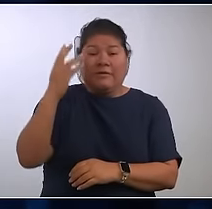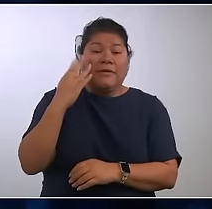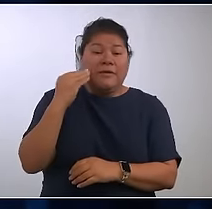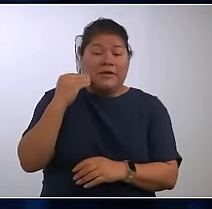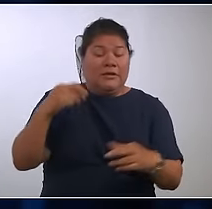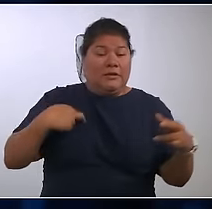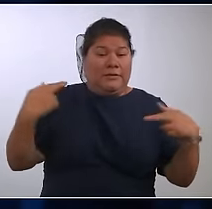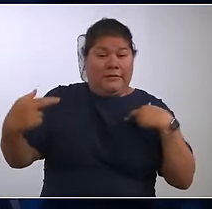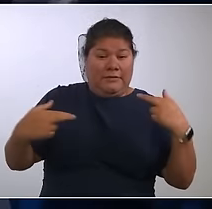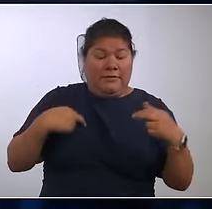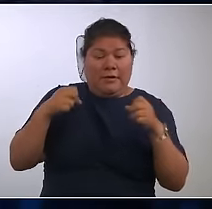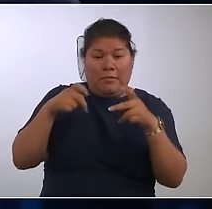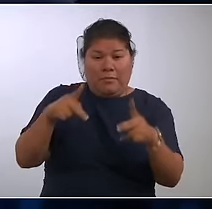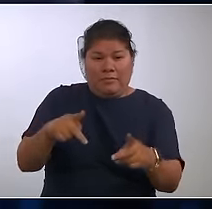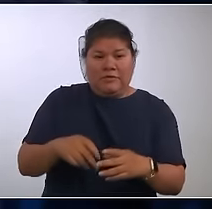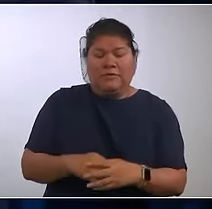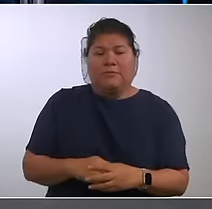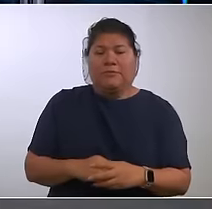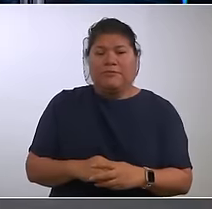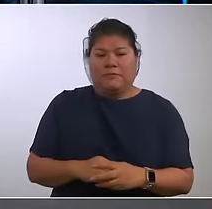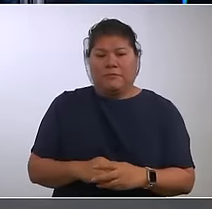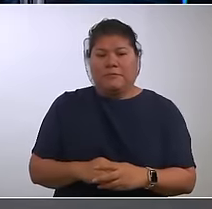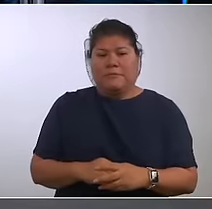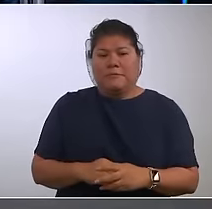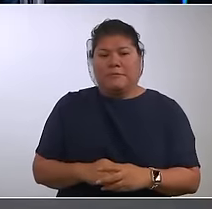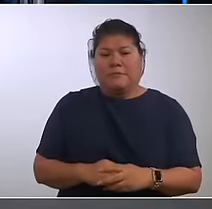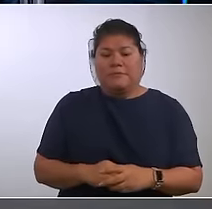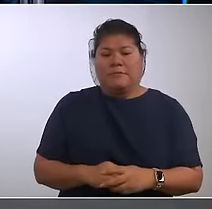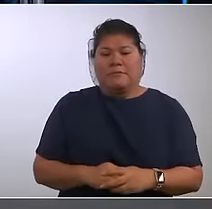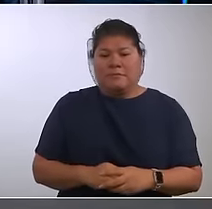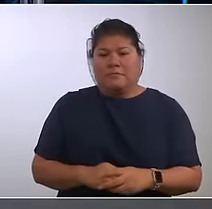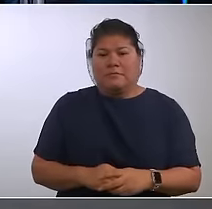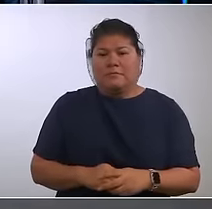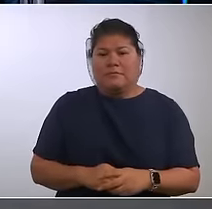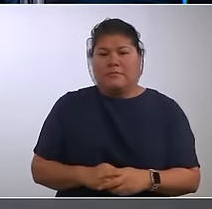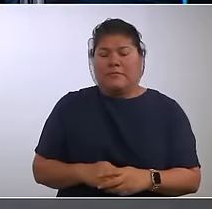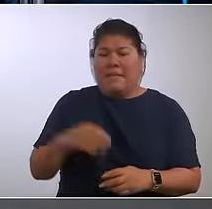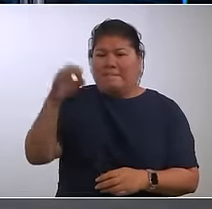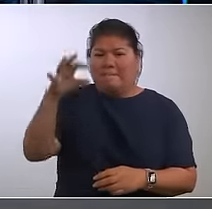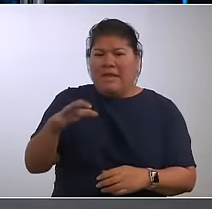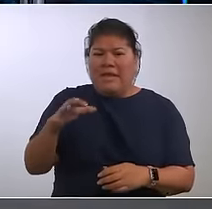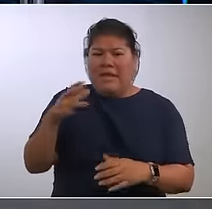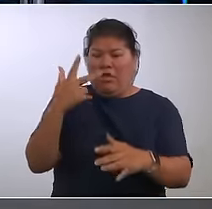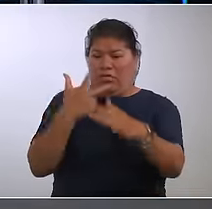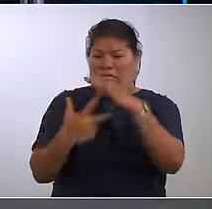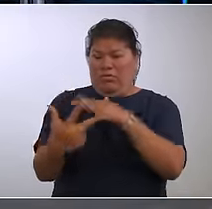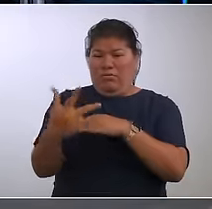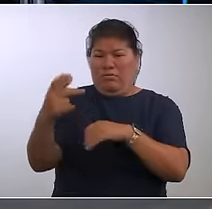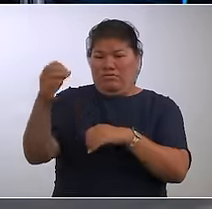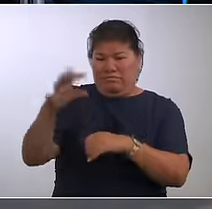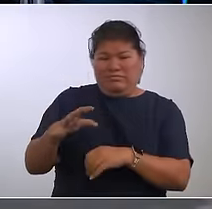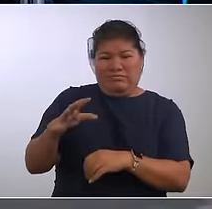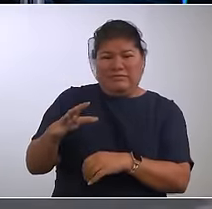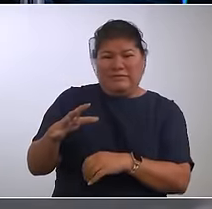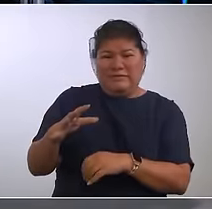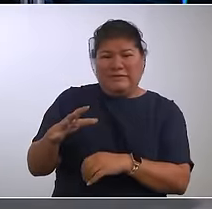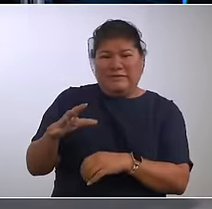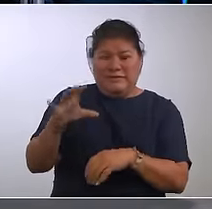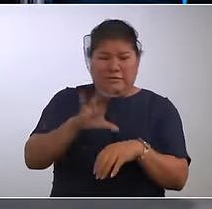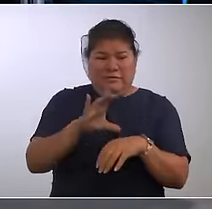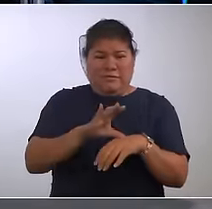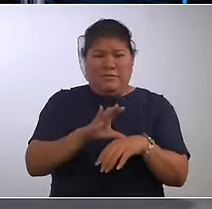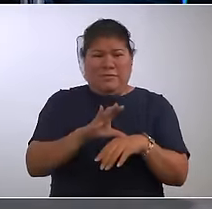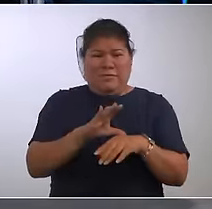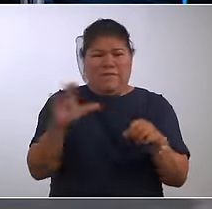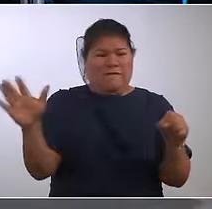un avivamiento apostólico. India is experiencing an apostolic move. Pastores trinitarios, Trinitarian pastors,